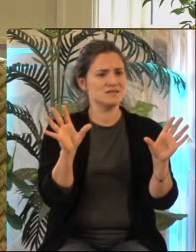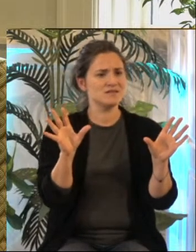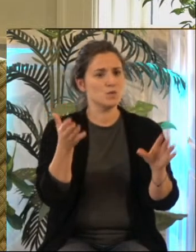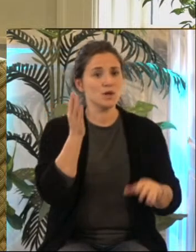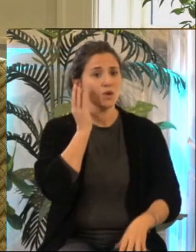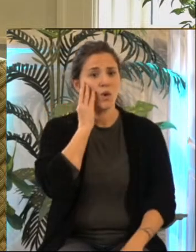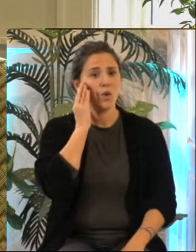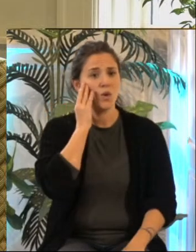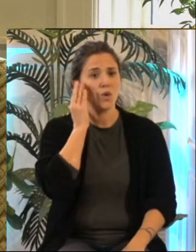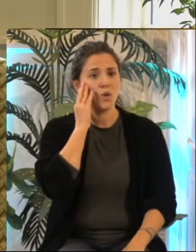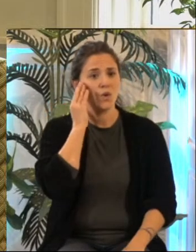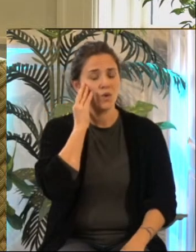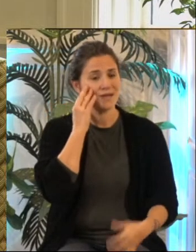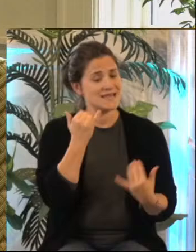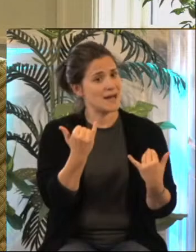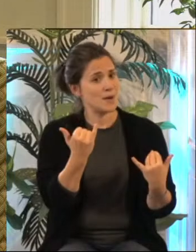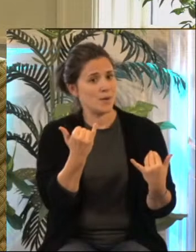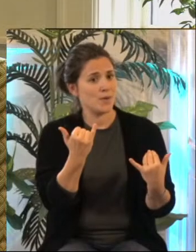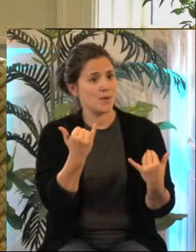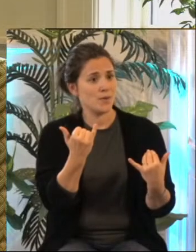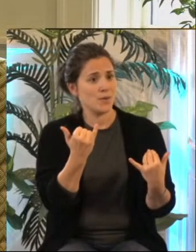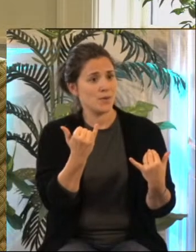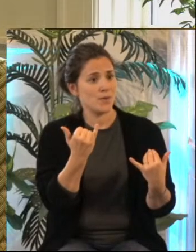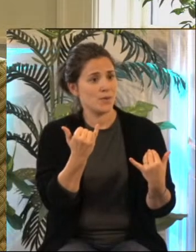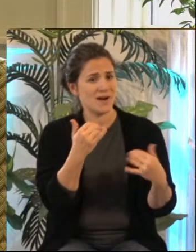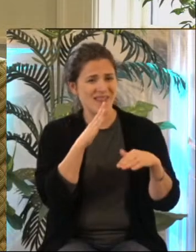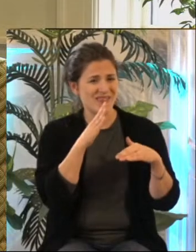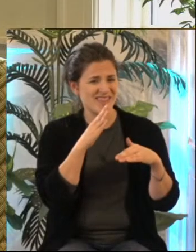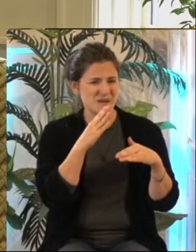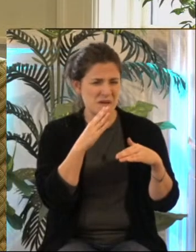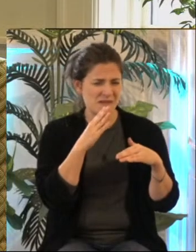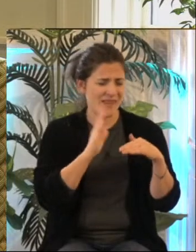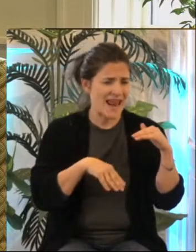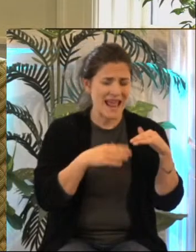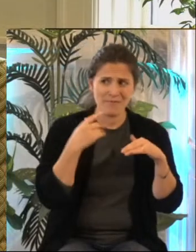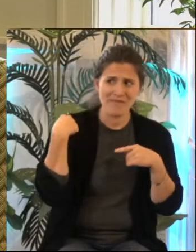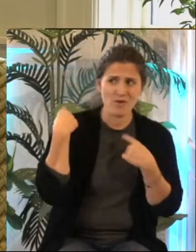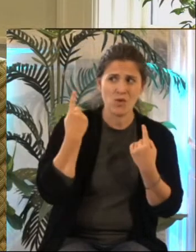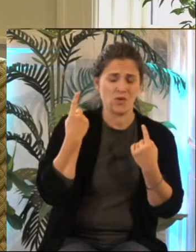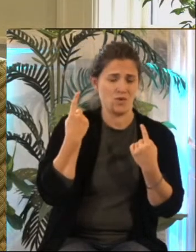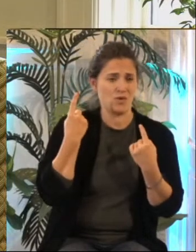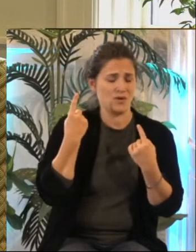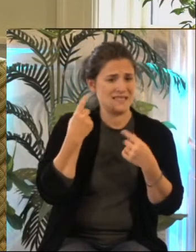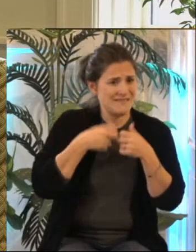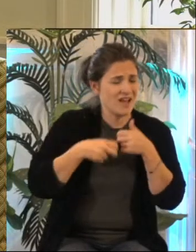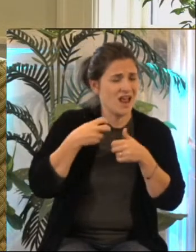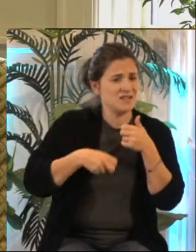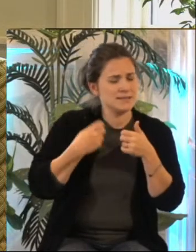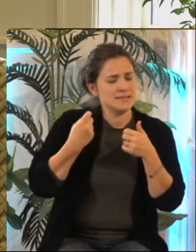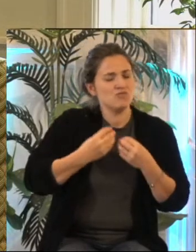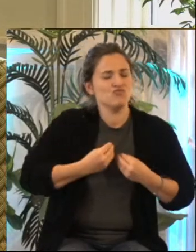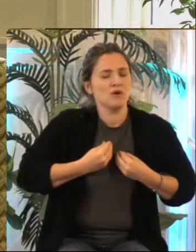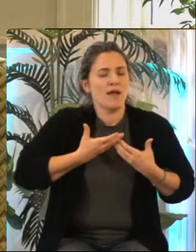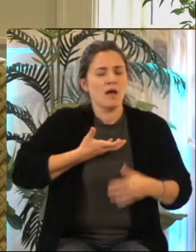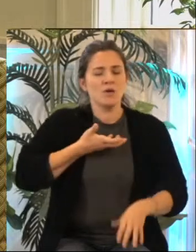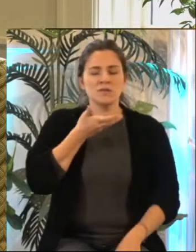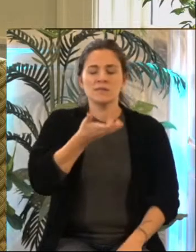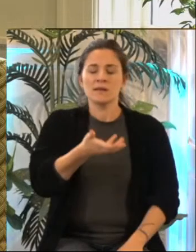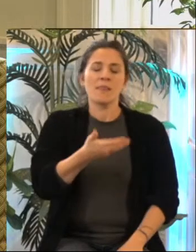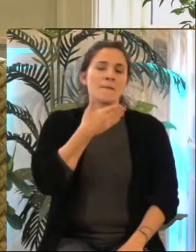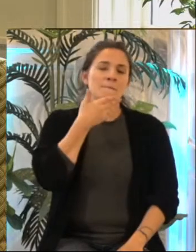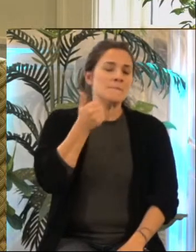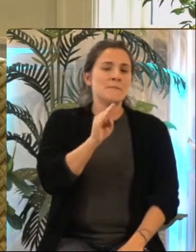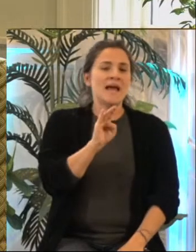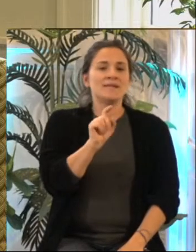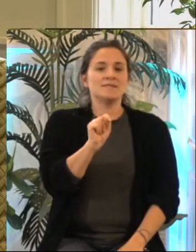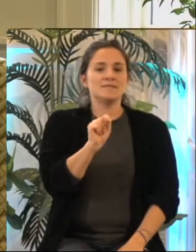that we need to now, in the midst of difficulty, bring out the best of who we are and not allow ourselves to shrink. I know